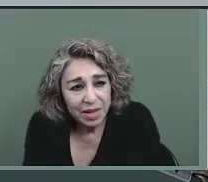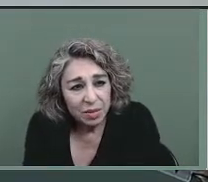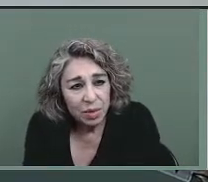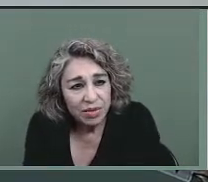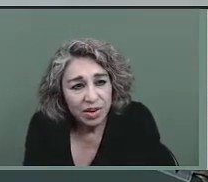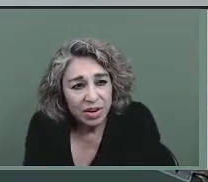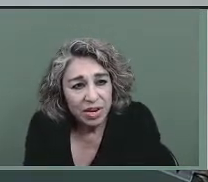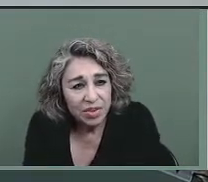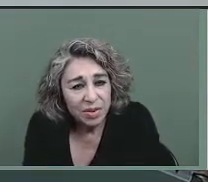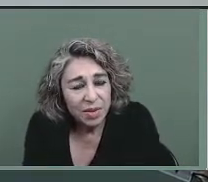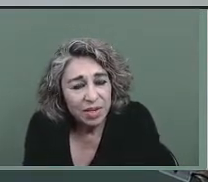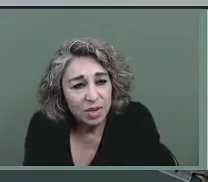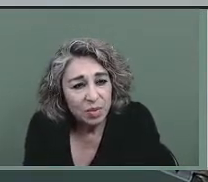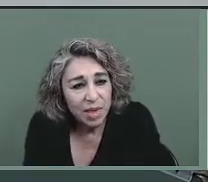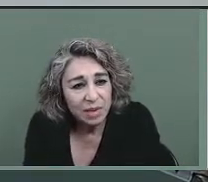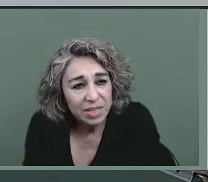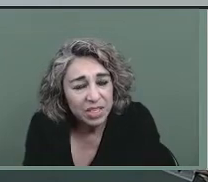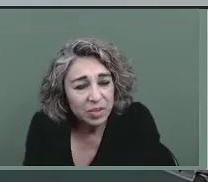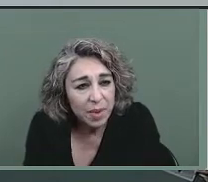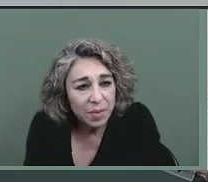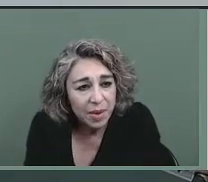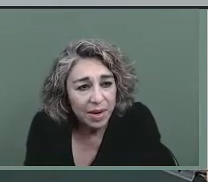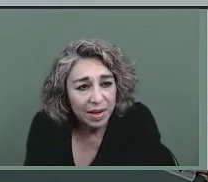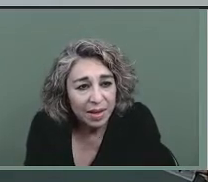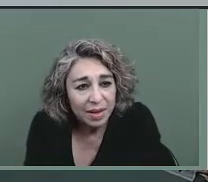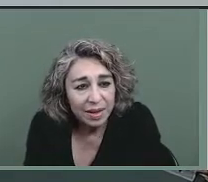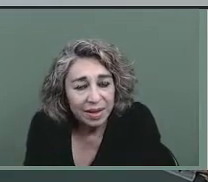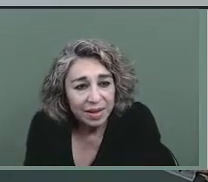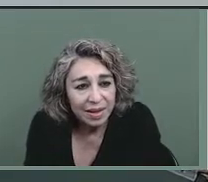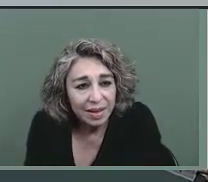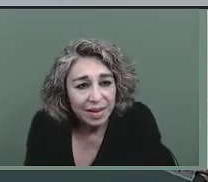imagine that one of your countrymen told me, I was just remembering,